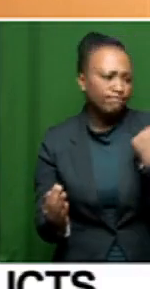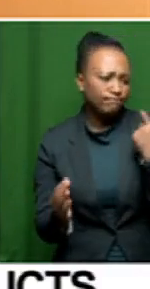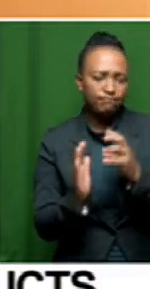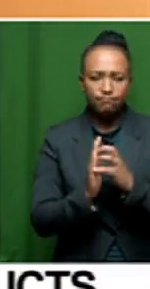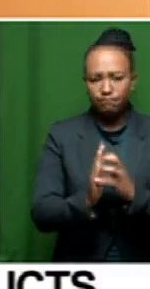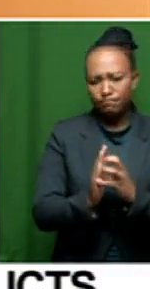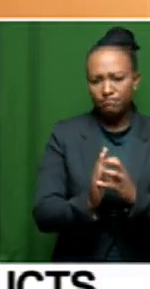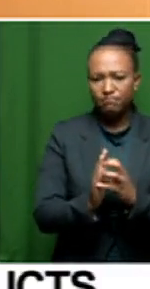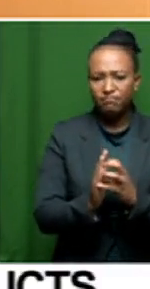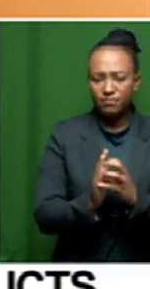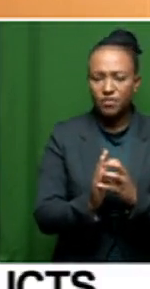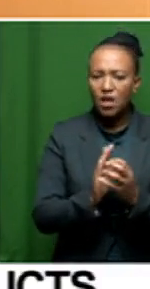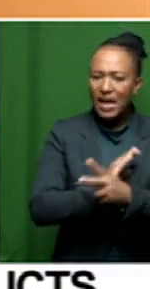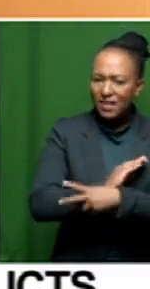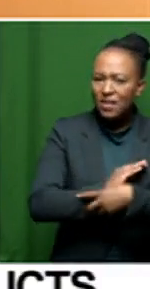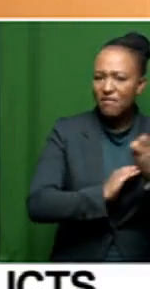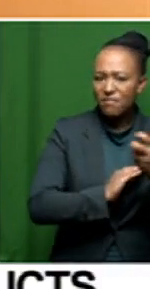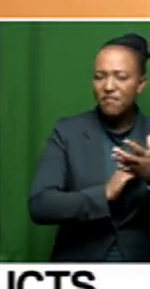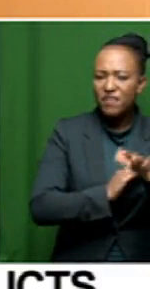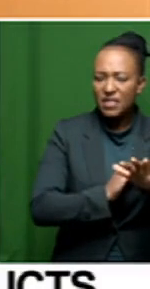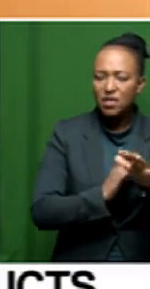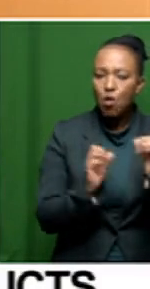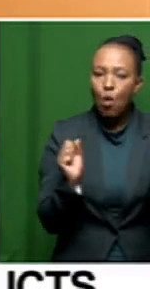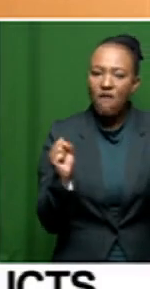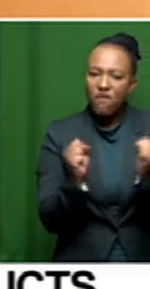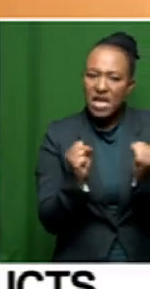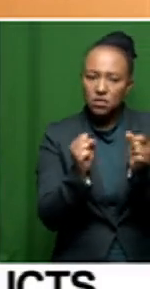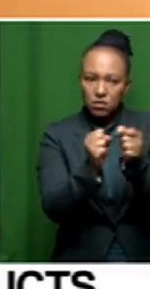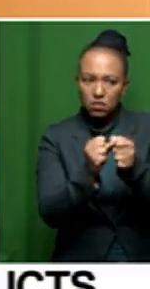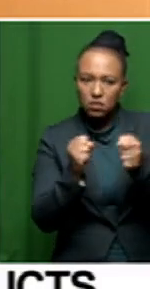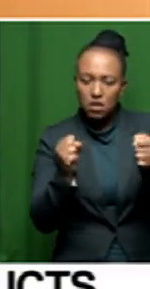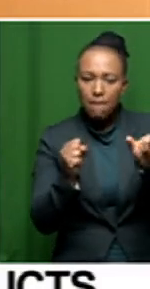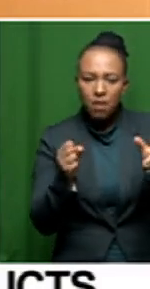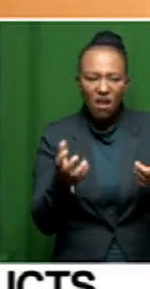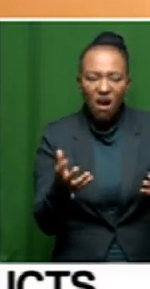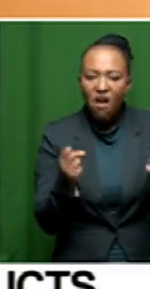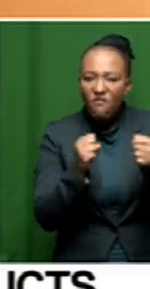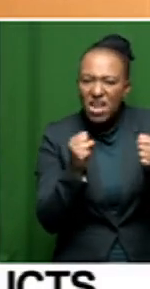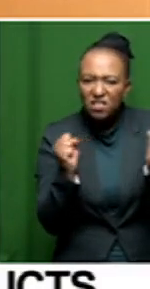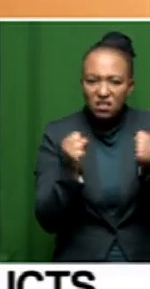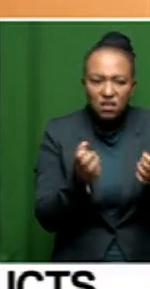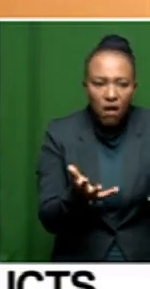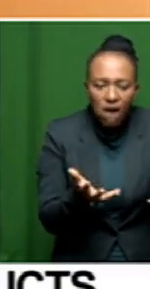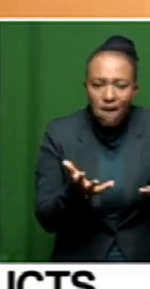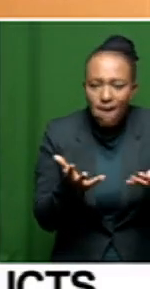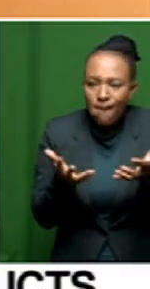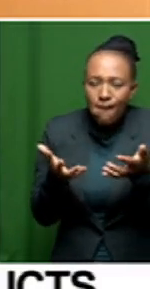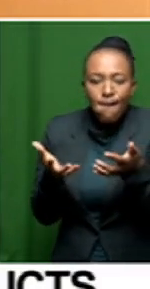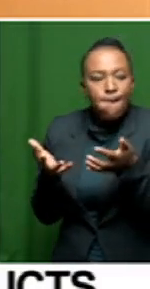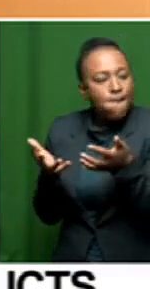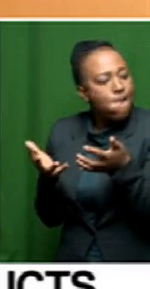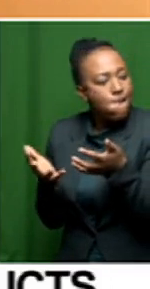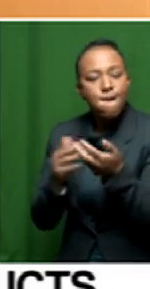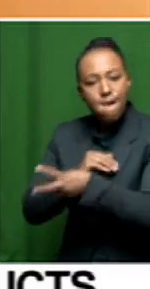there was theft of a fridge. Someone carried a whole fridge out of the hospital. This, while